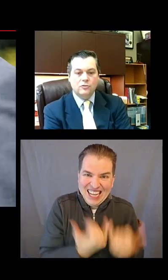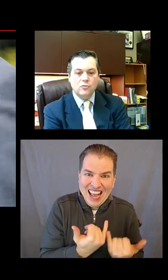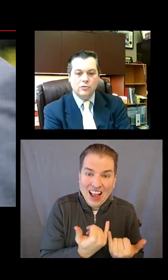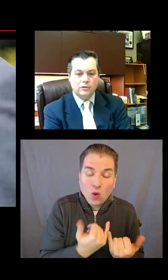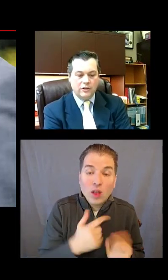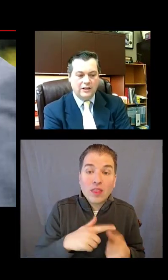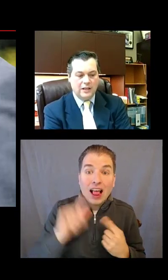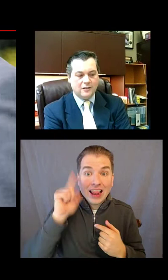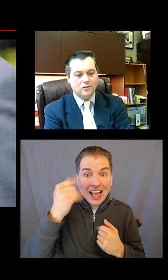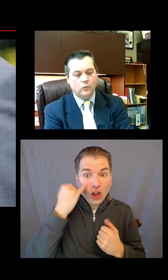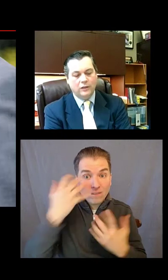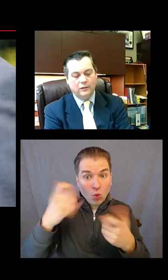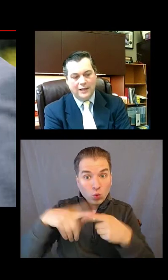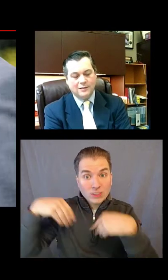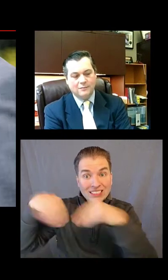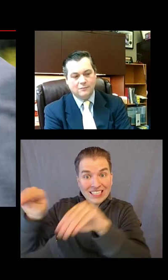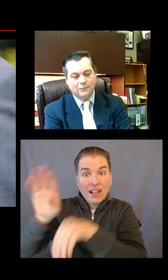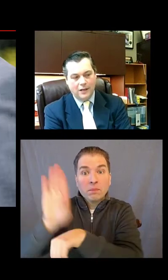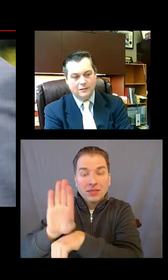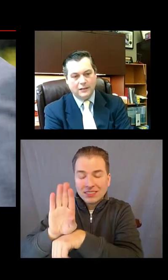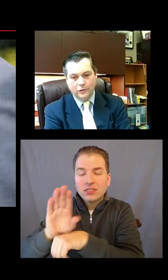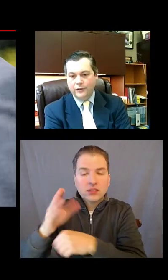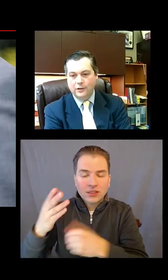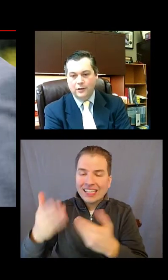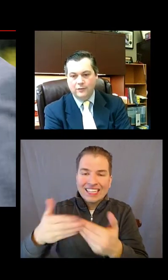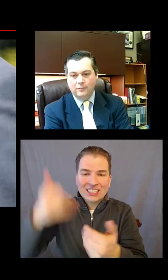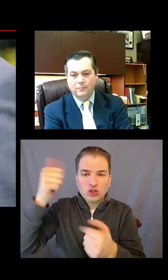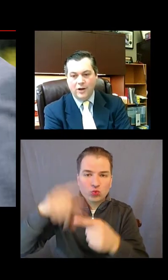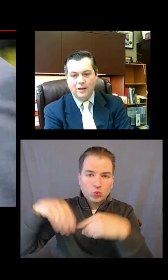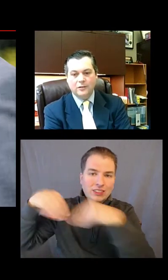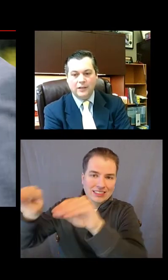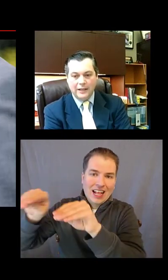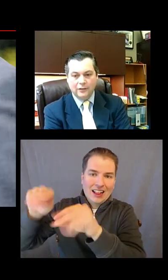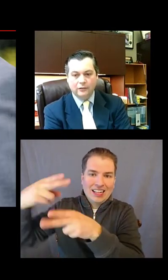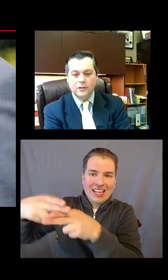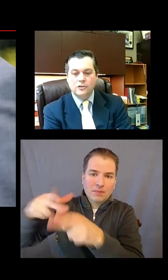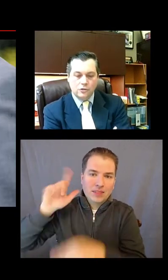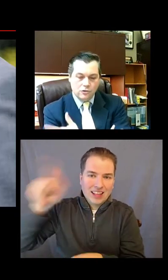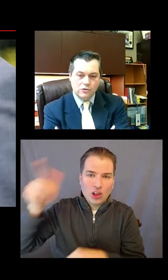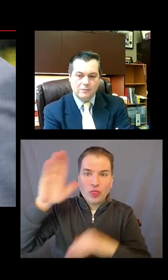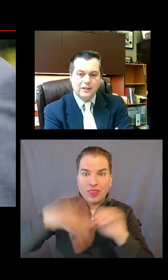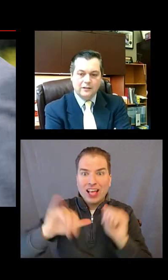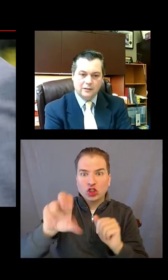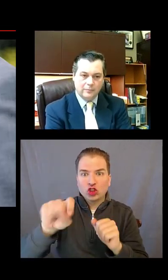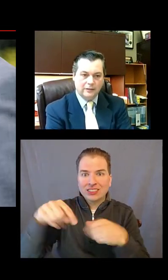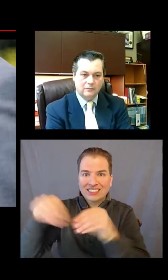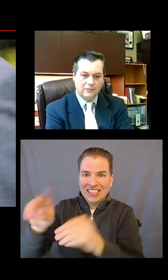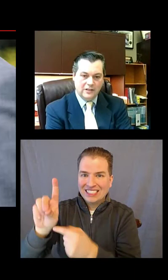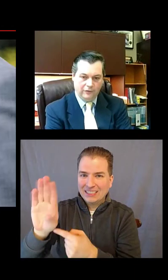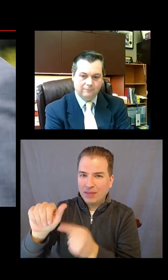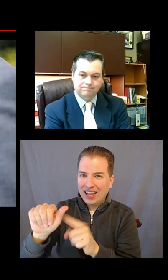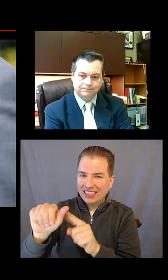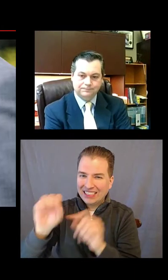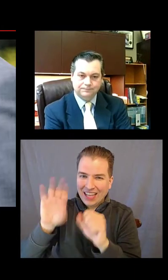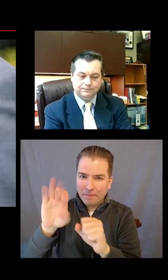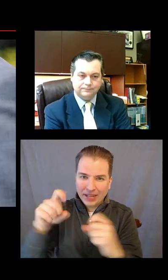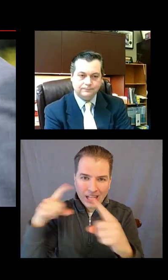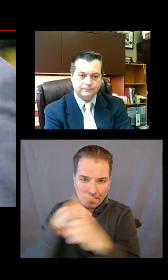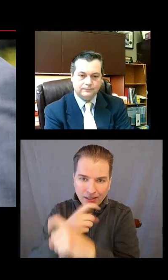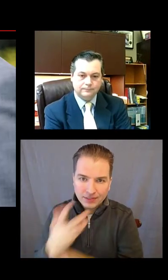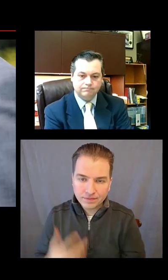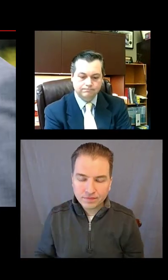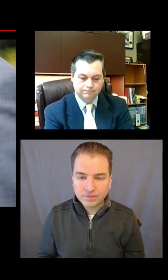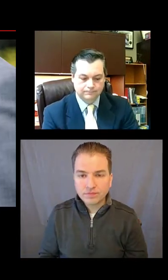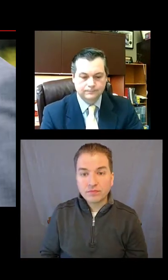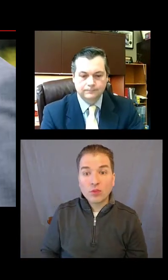easier and smoother transaction with less likelihood of a problem later to do something a little bit different.